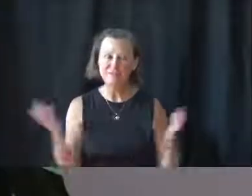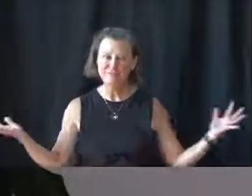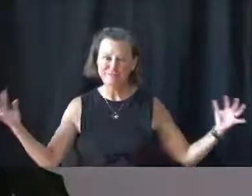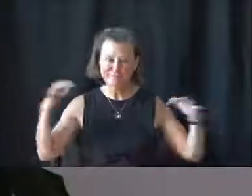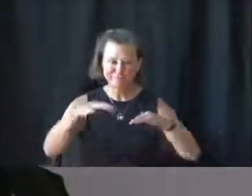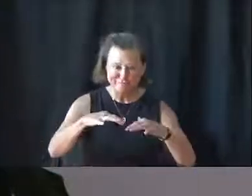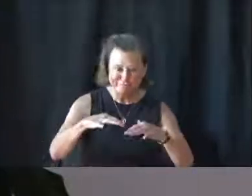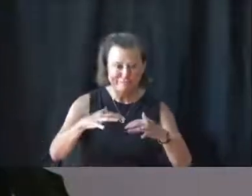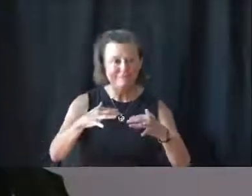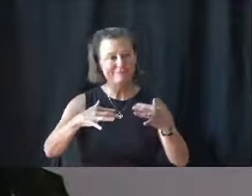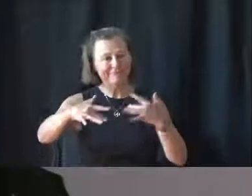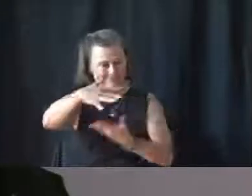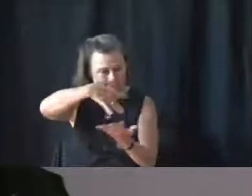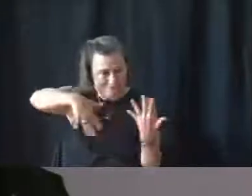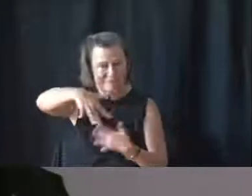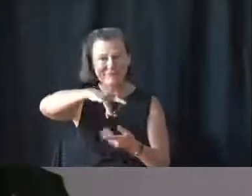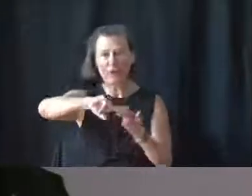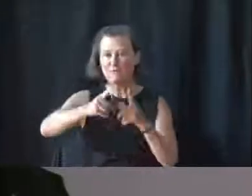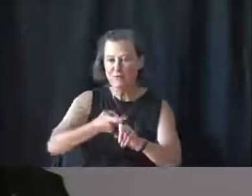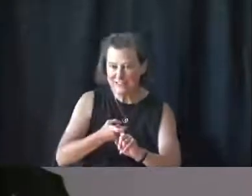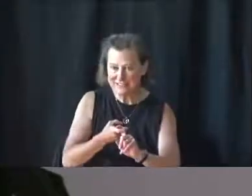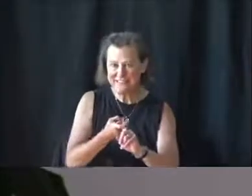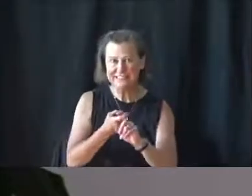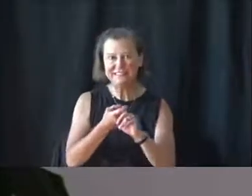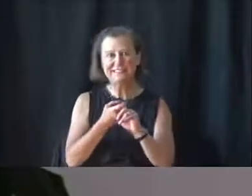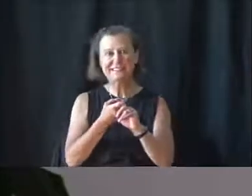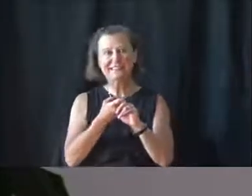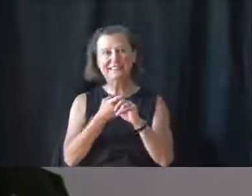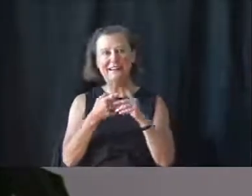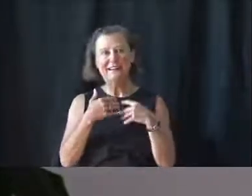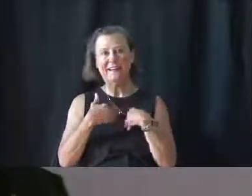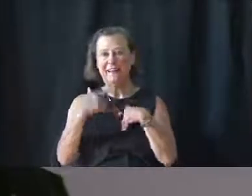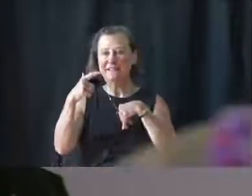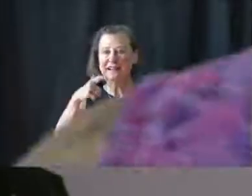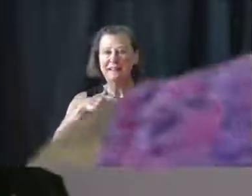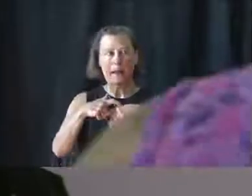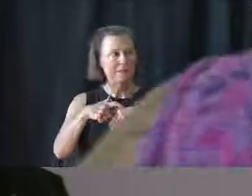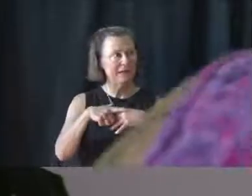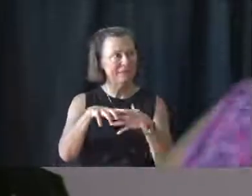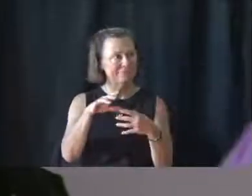again with friends and spend a little time just catching up?